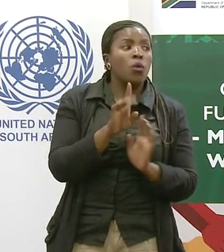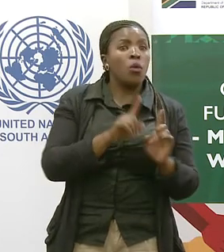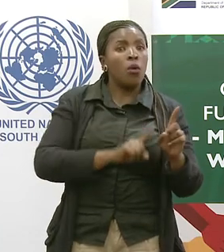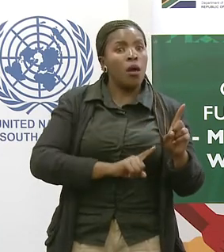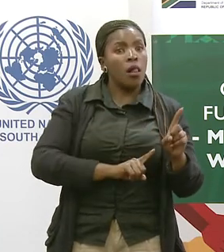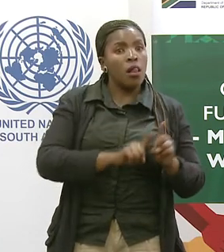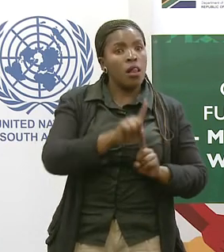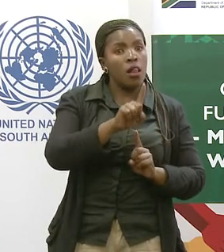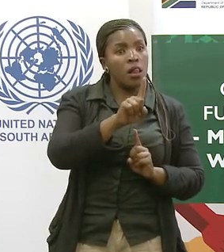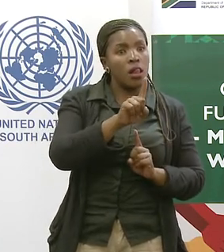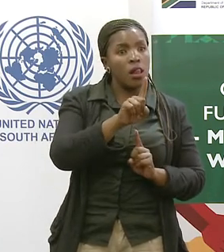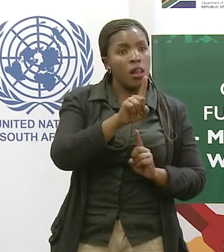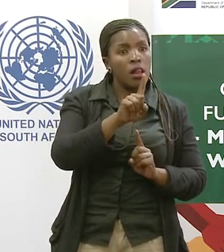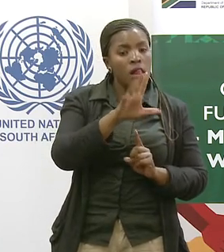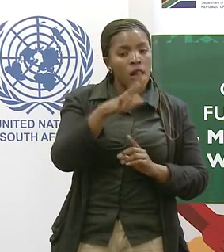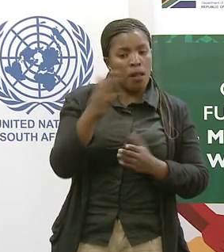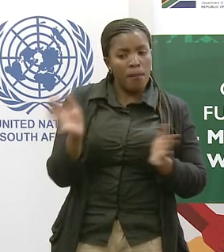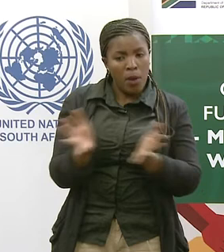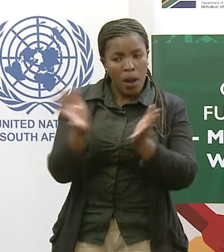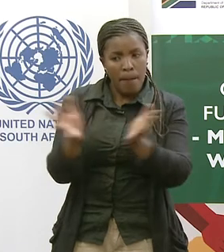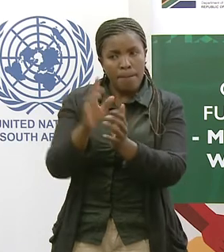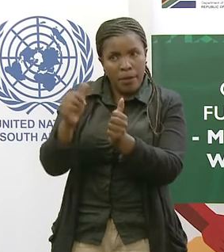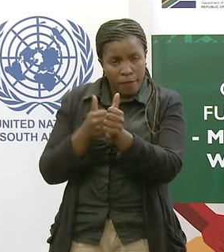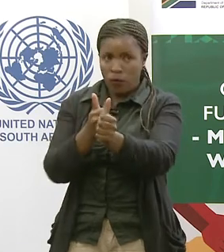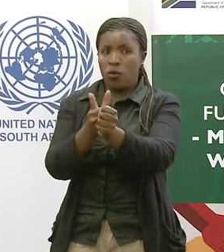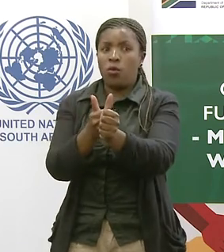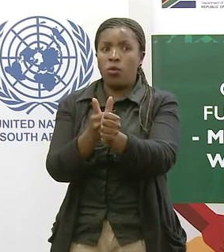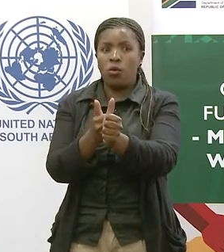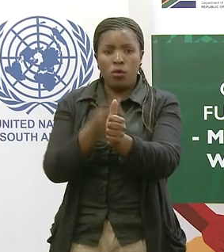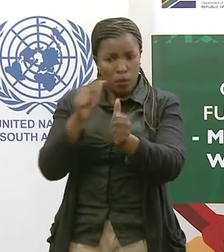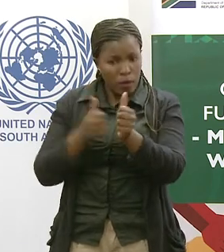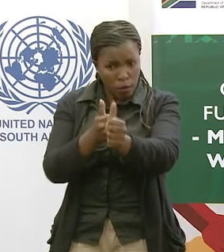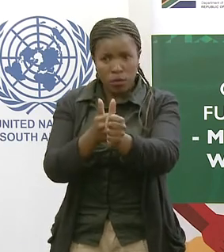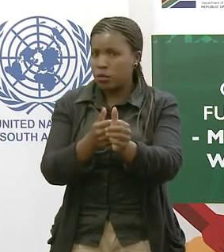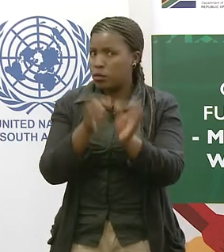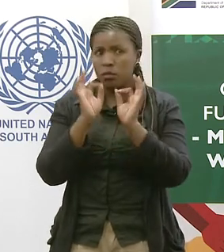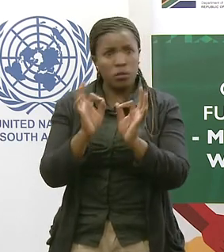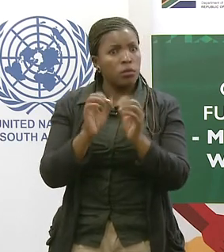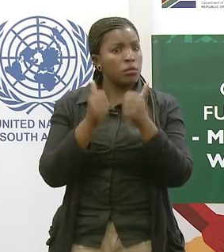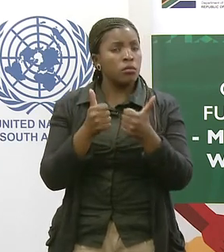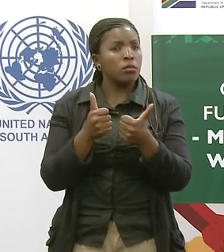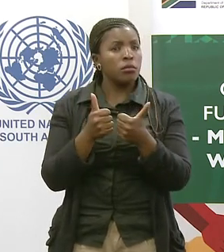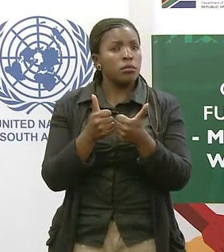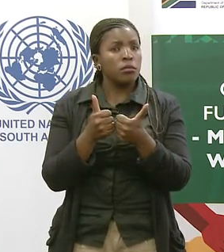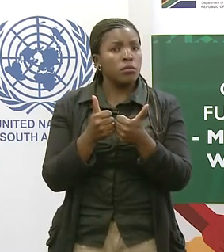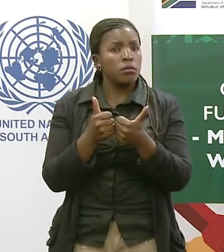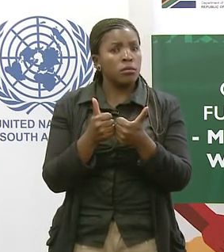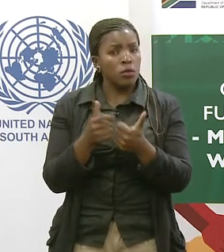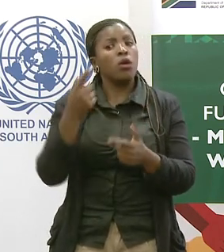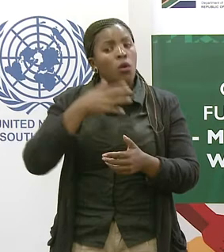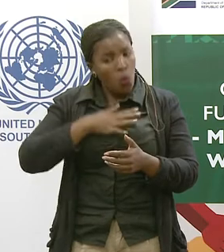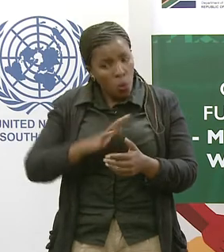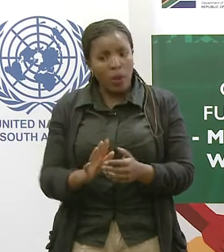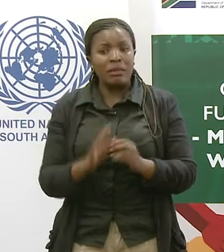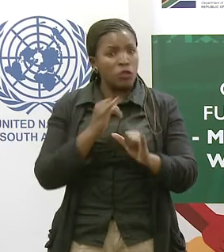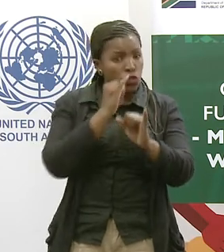at promoting compliance, at instituting compliance. And compliance is a really good thing, right? We want institutions to comply